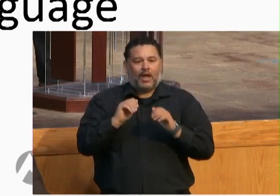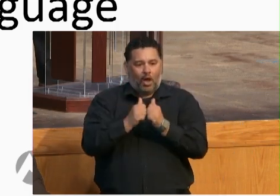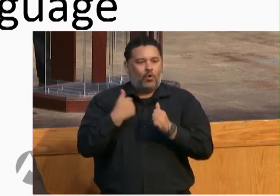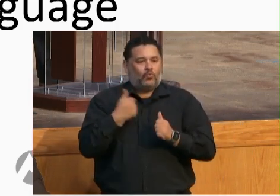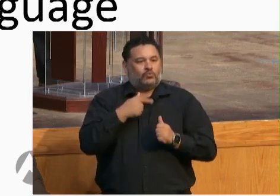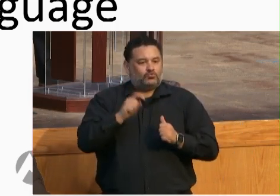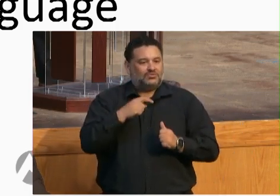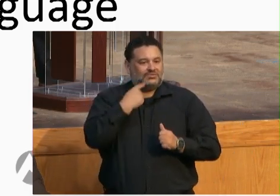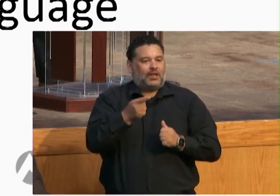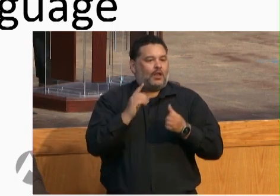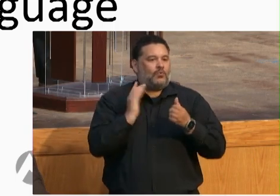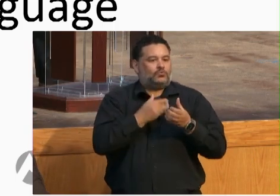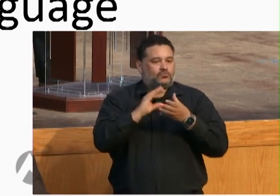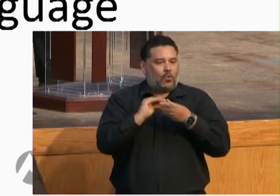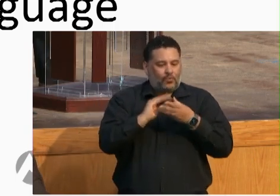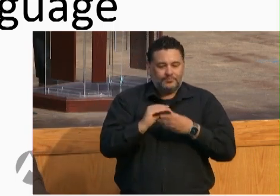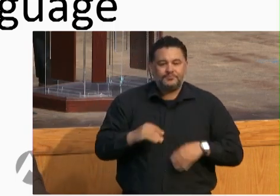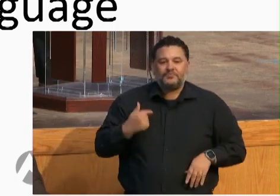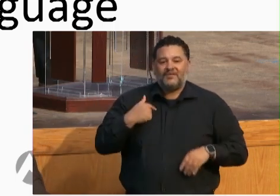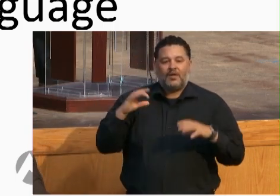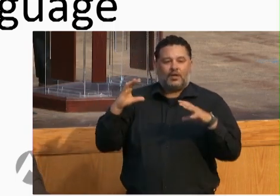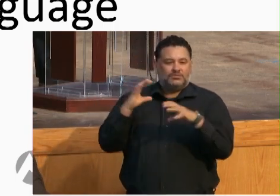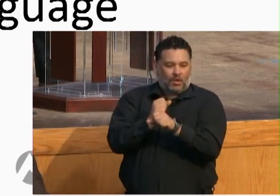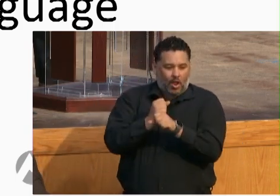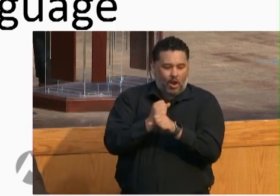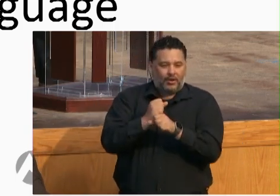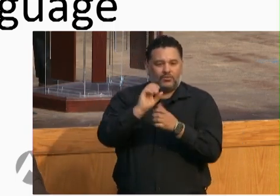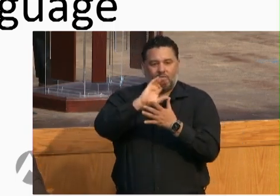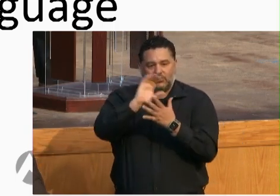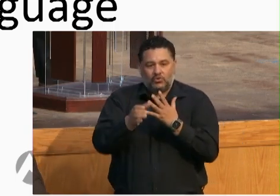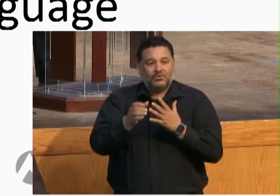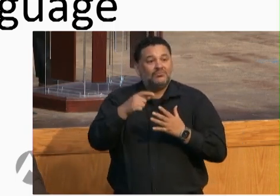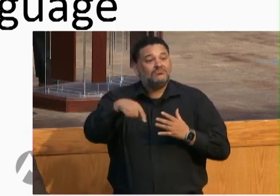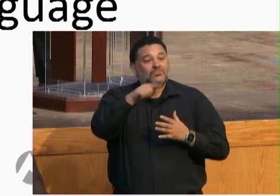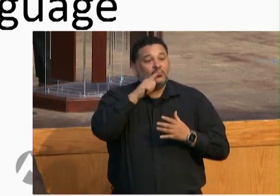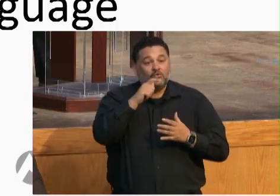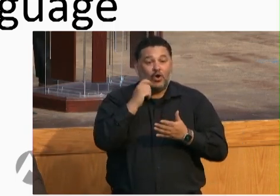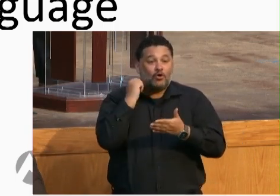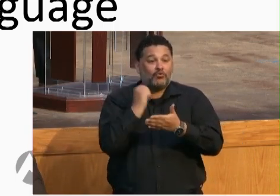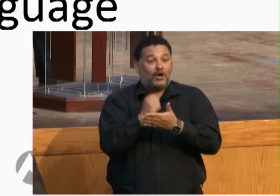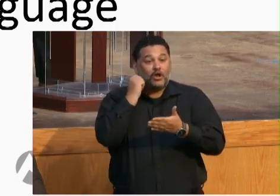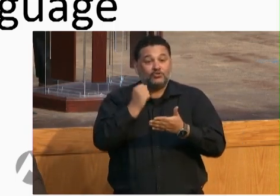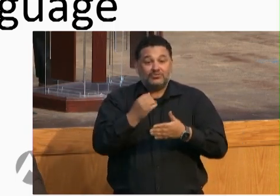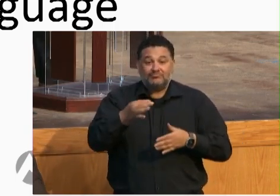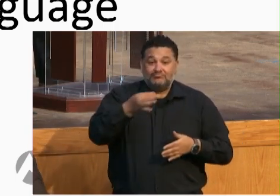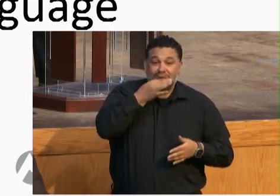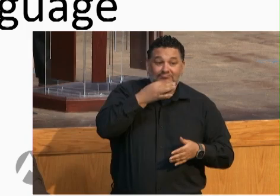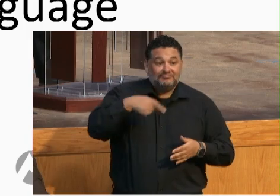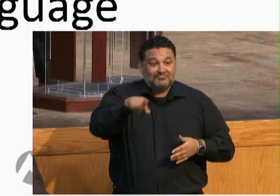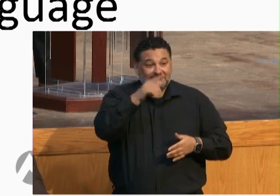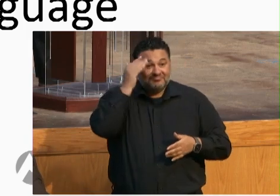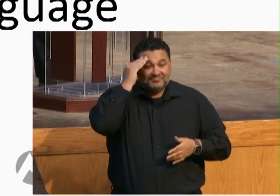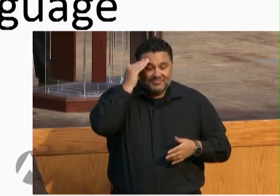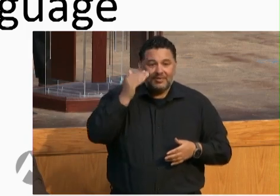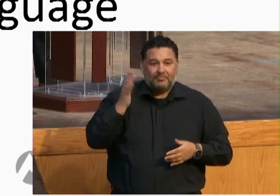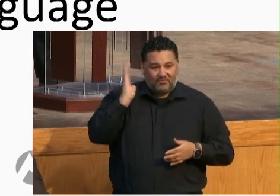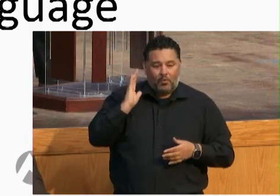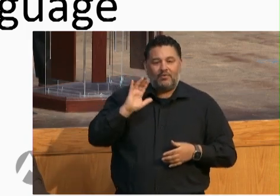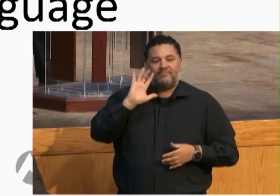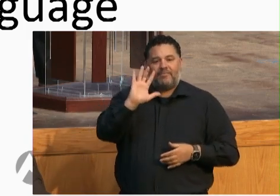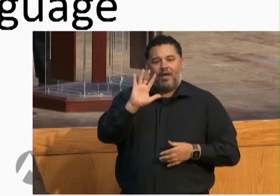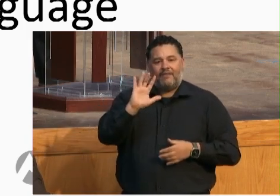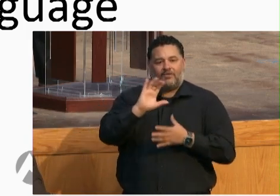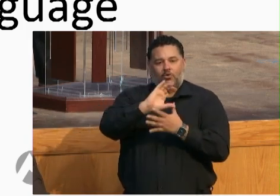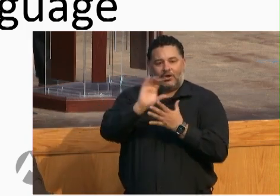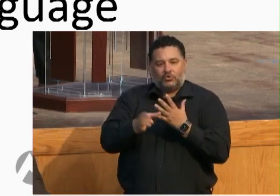They have consolidated criteria for those of you that are accreditation aficionados. There were formerly 5 criteria